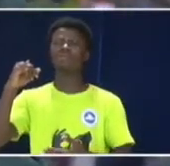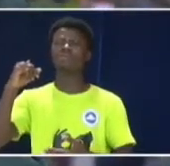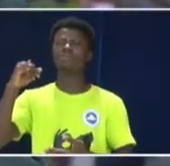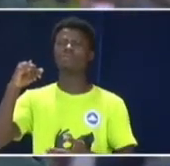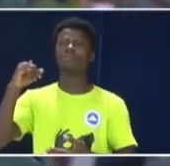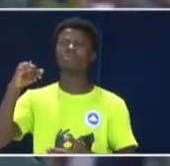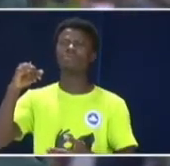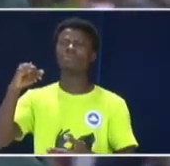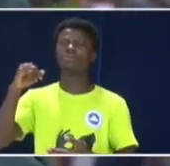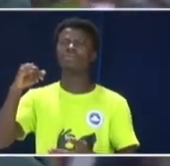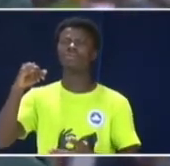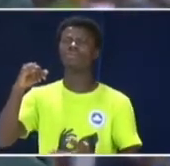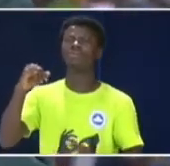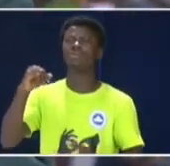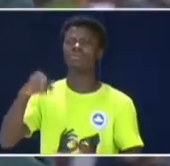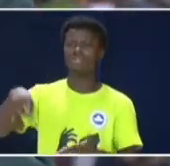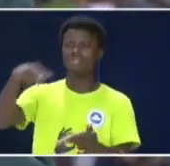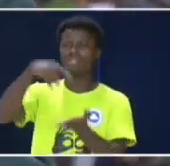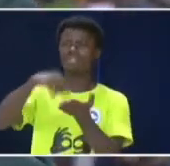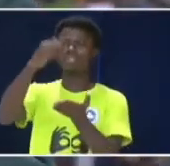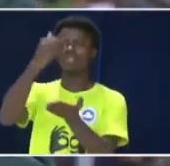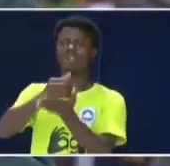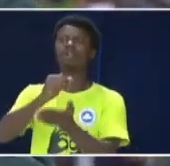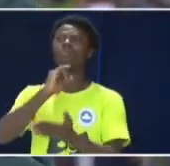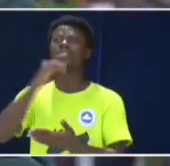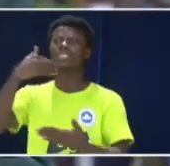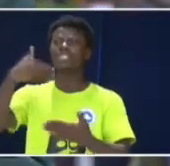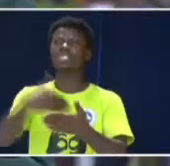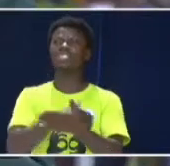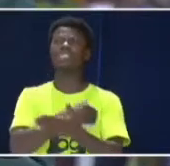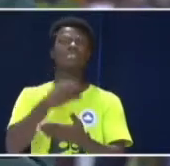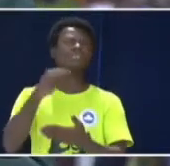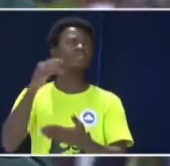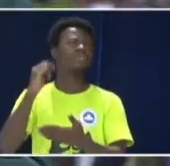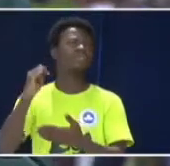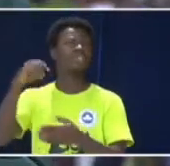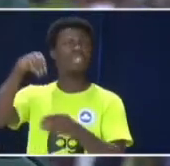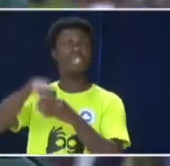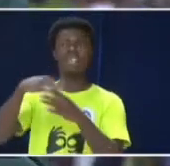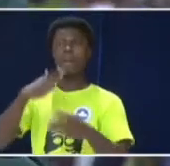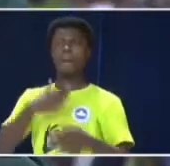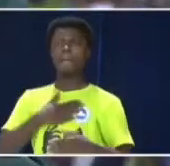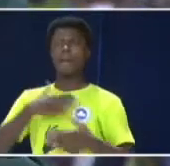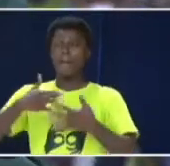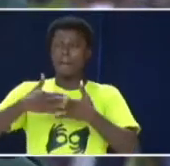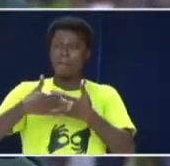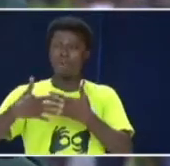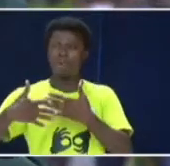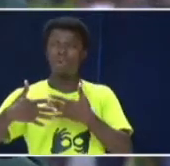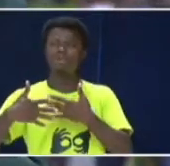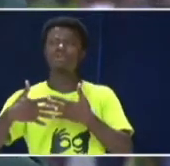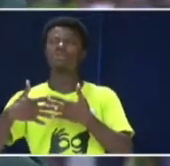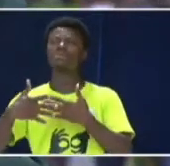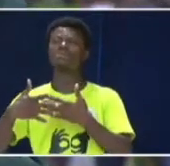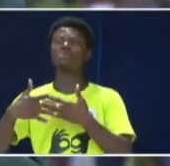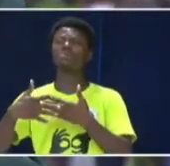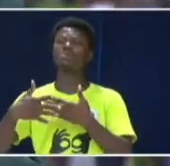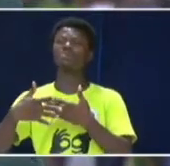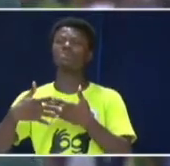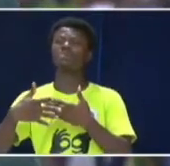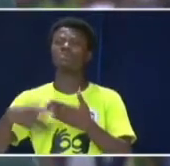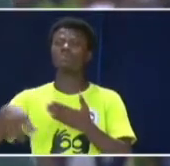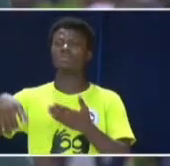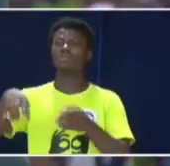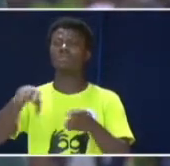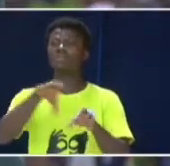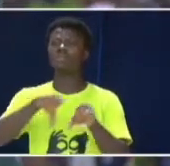wipe." This cup is the New Testament in my blood. Ago yini maje mutituni nu eje mi. This do